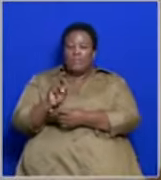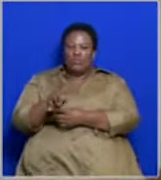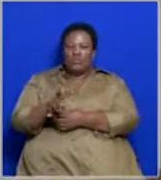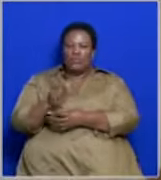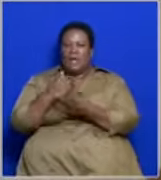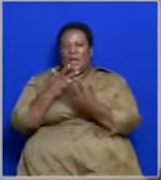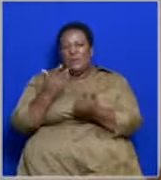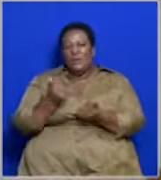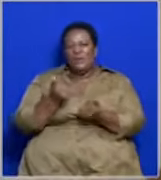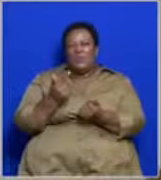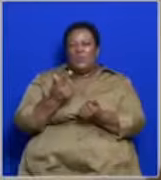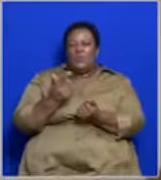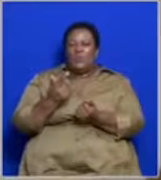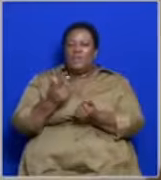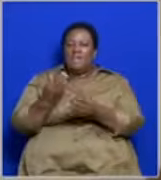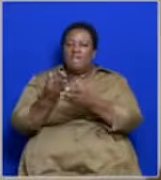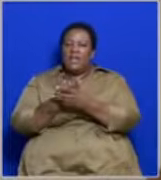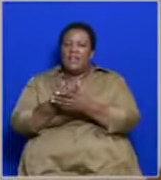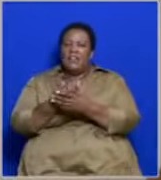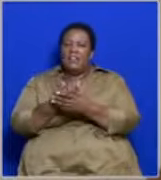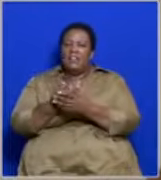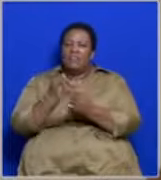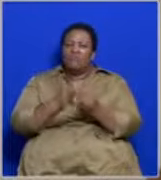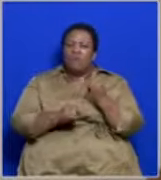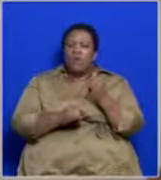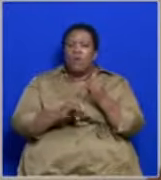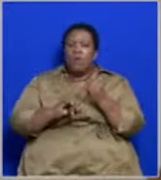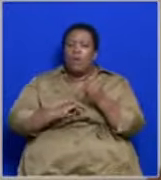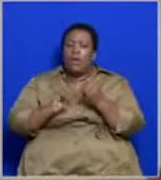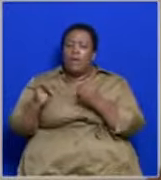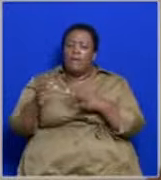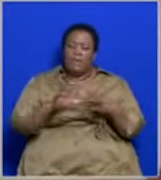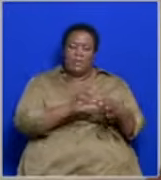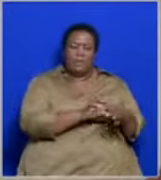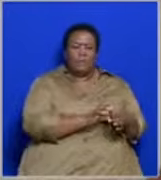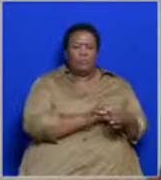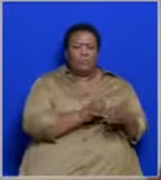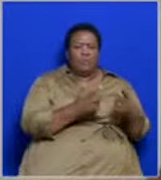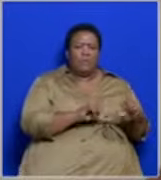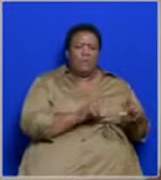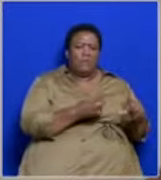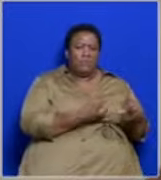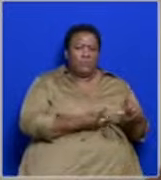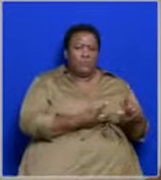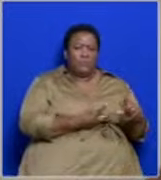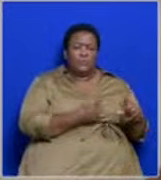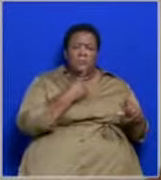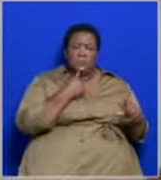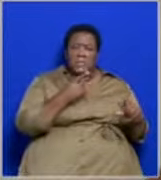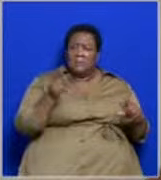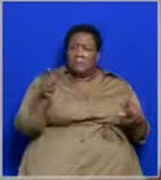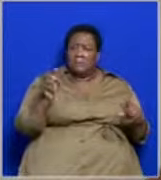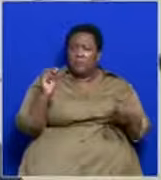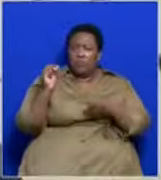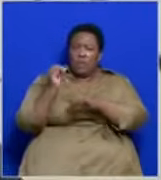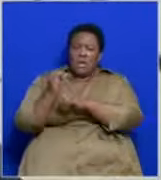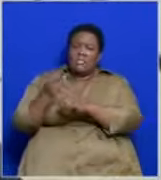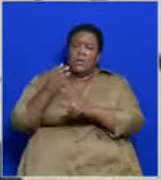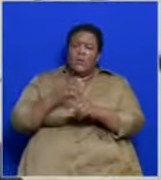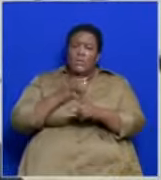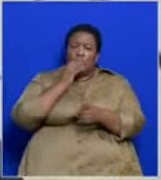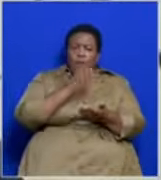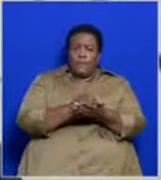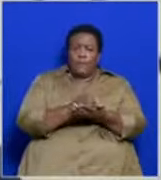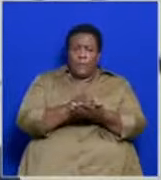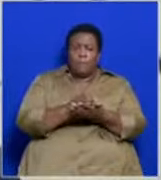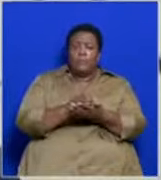if one has regard to paragraph 2 thereof, Brigadier Mkhwanazi states, I would like to confirm that Officer Kisha Lee Stolz and